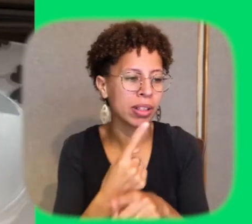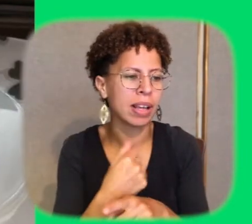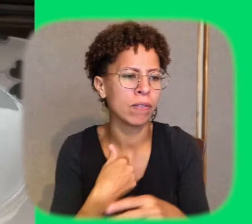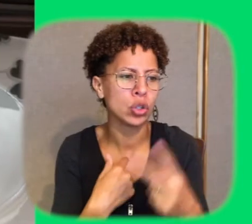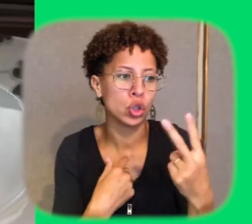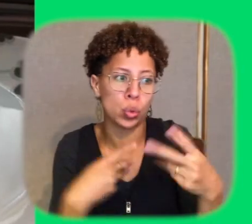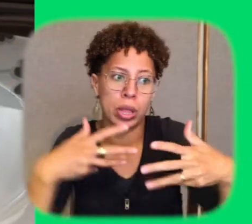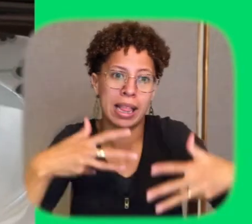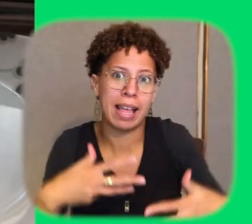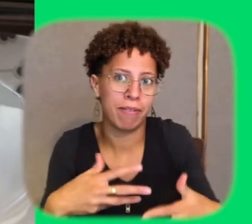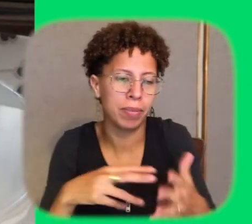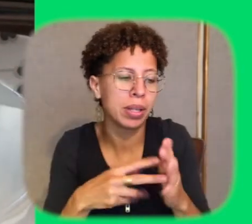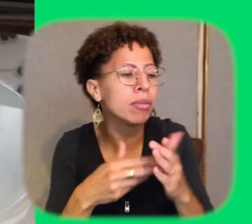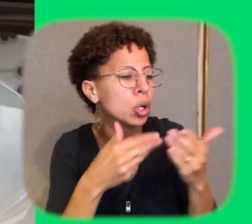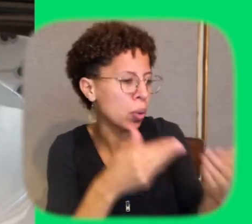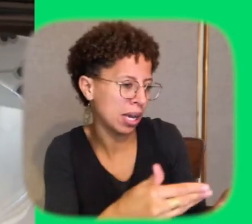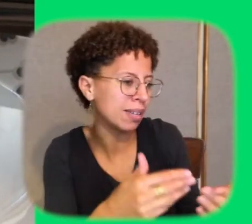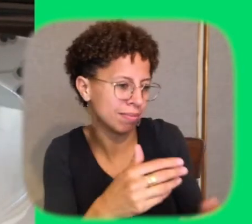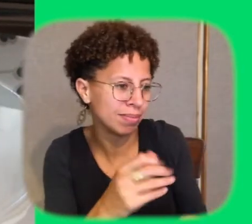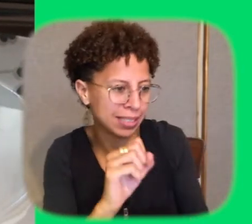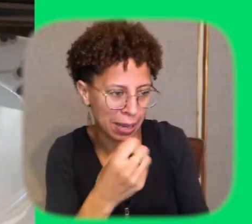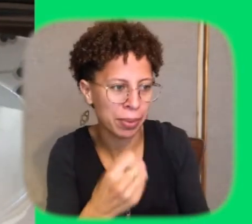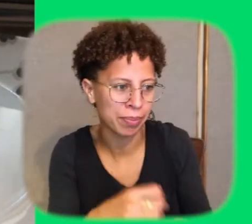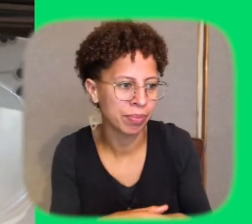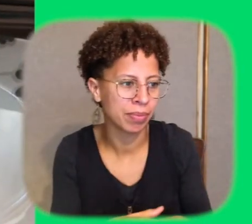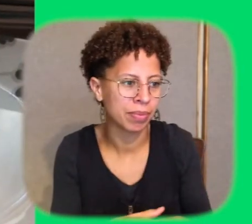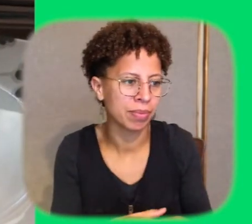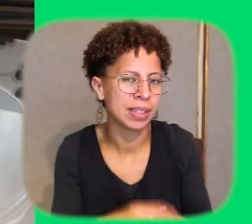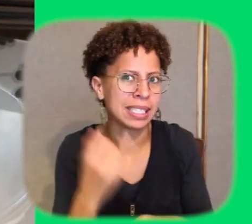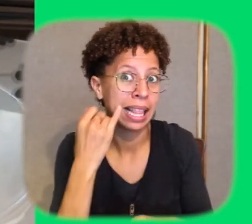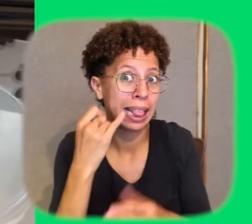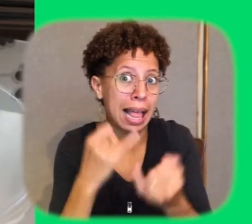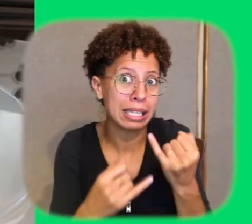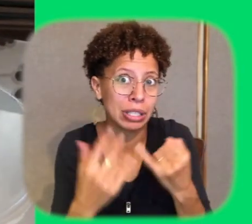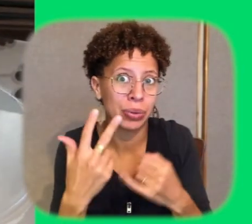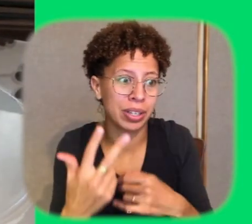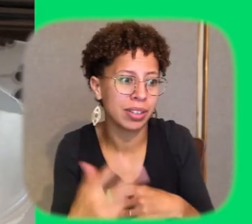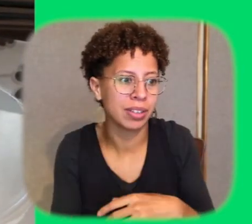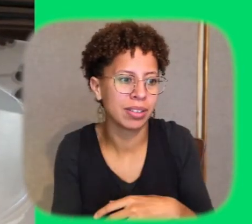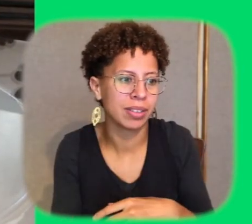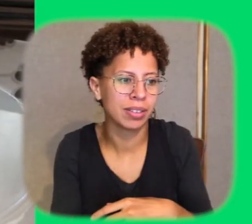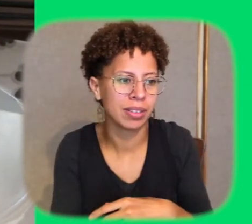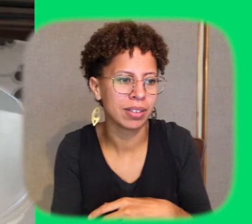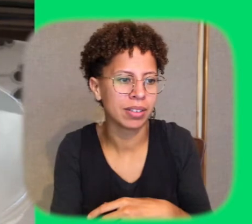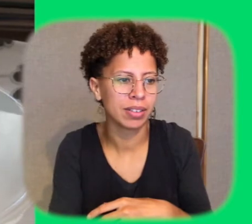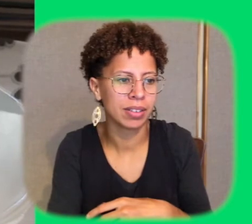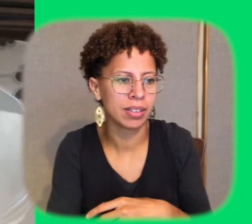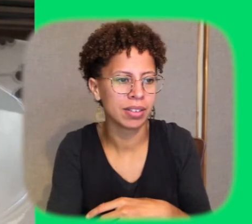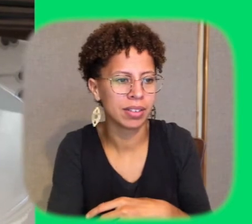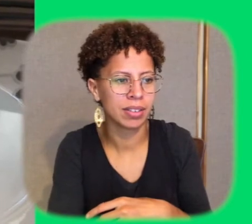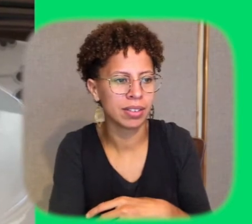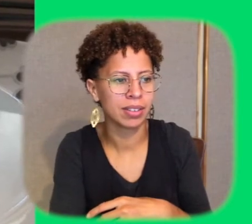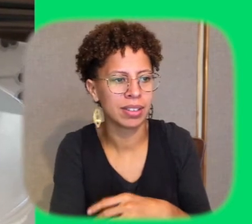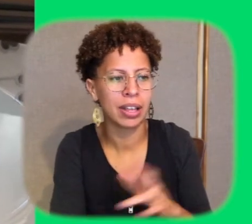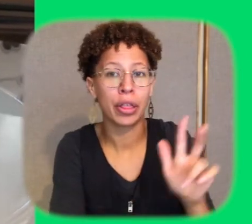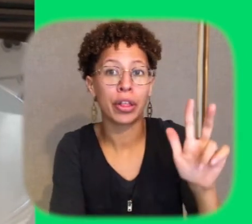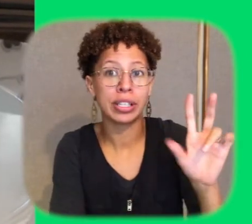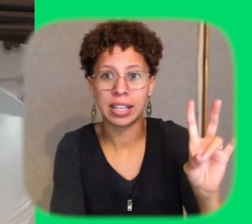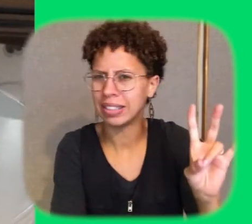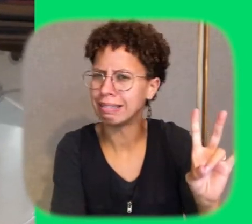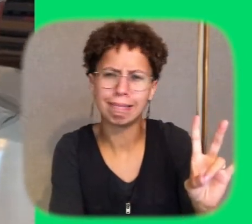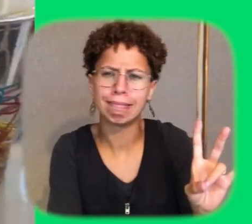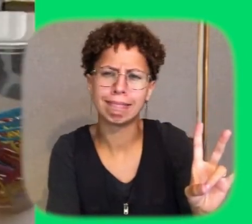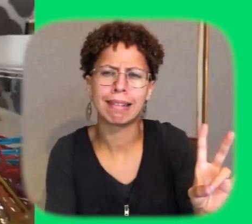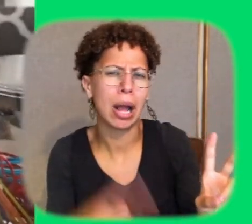Simon. See if we can get the last three in here. 36. 37? I don't think we're at 36. Yeah, we